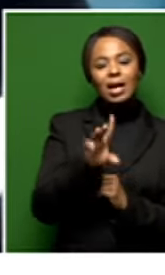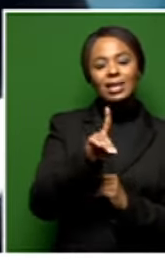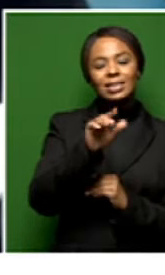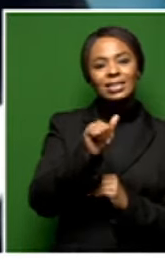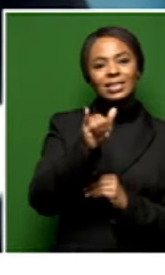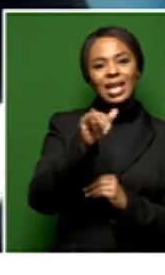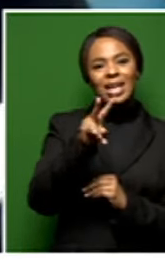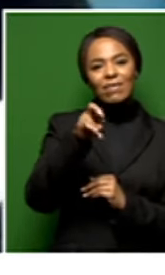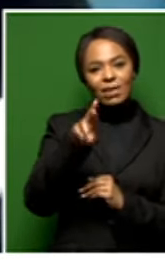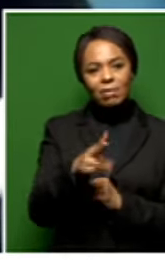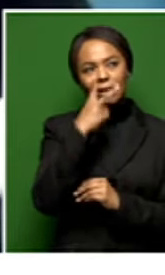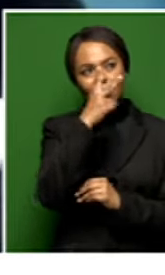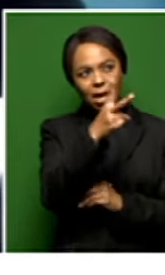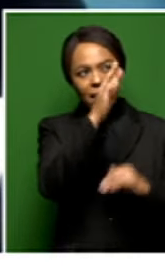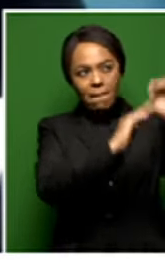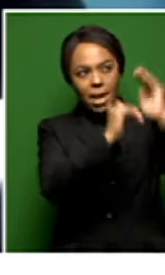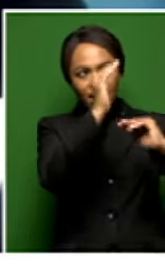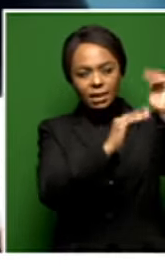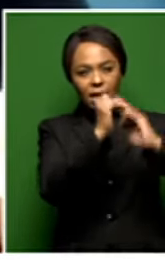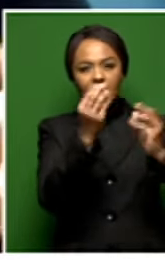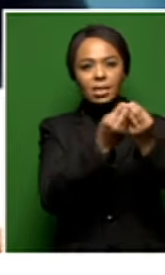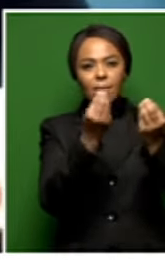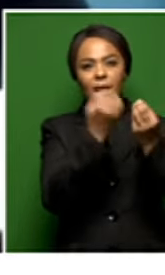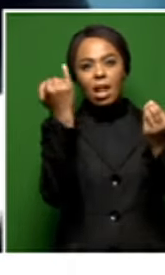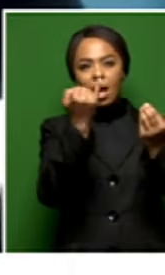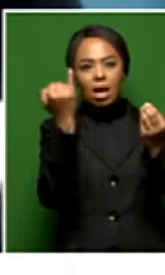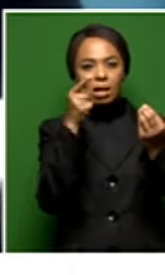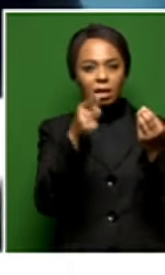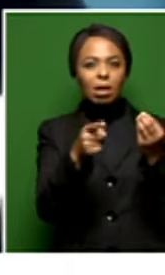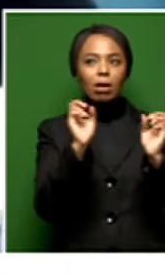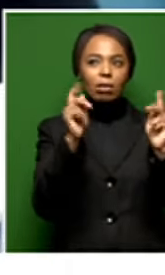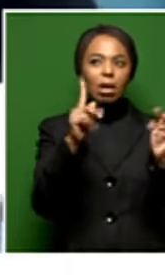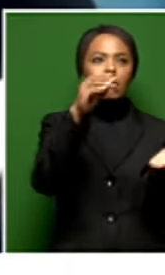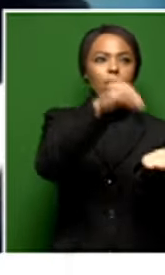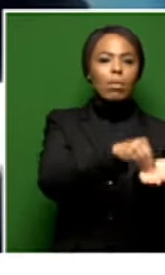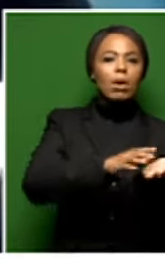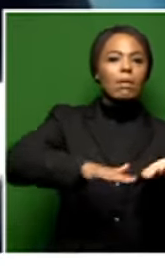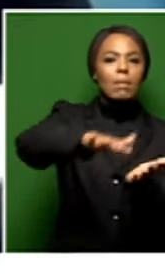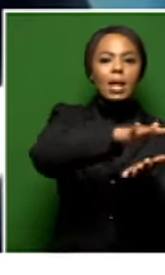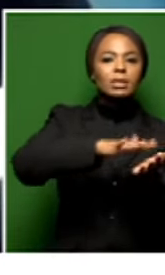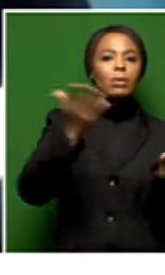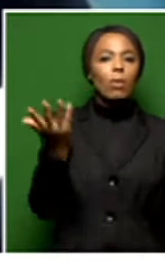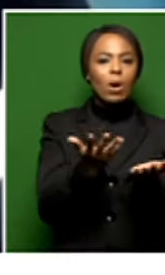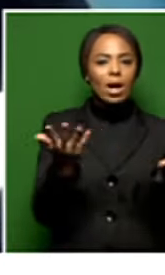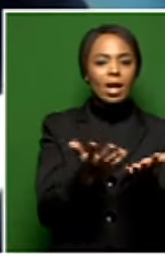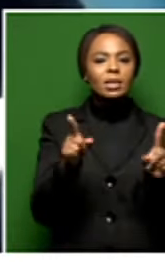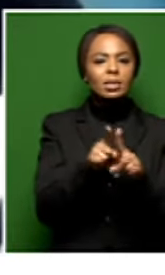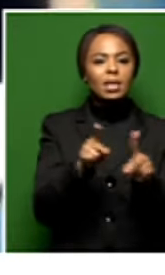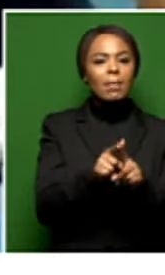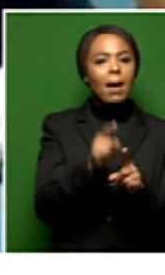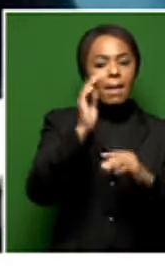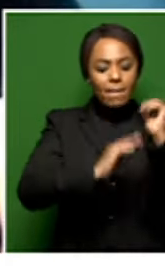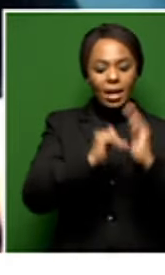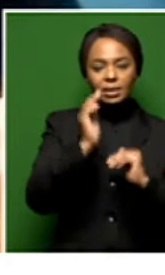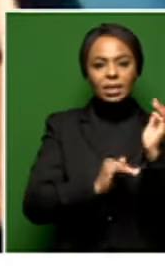building and saw it as kind of like an oasis based on like where it is located. It's a very like creative building, which is